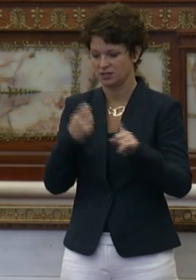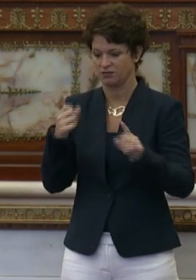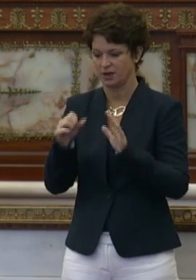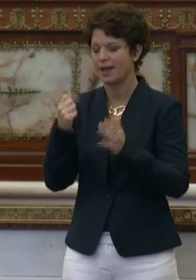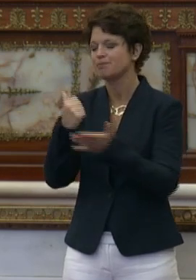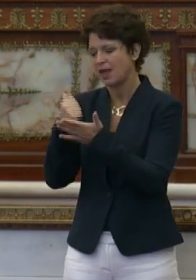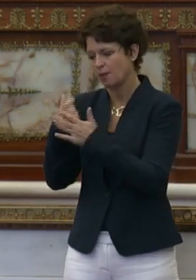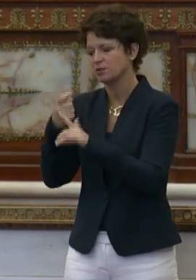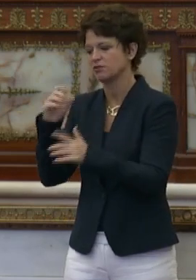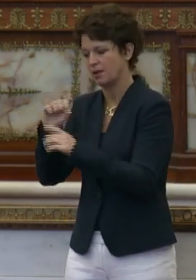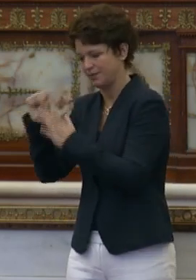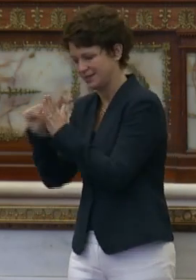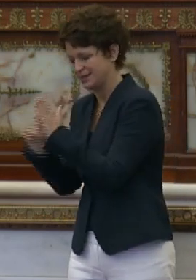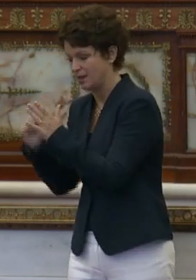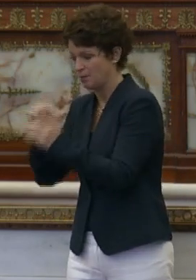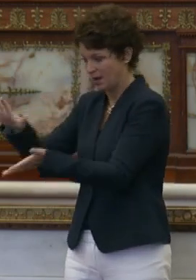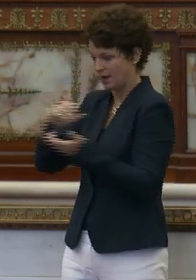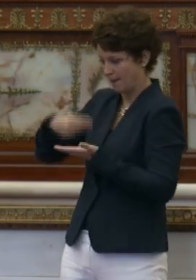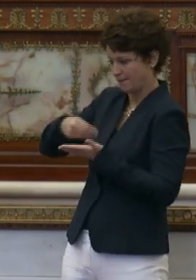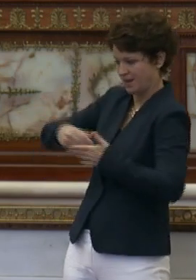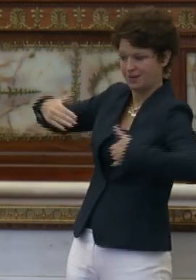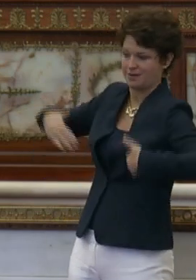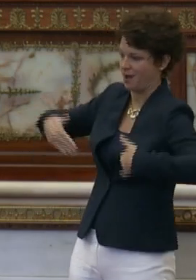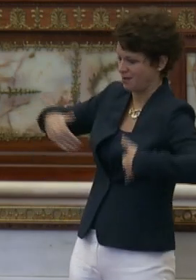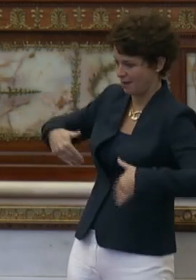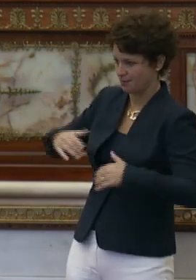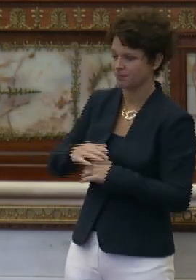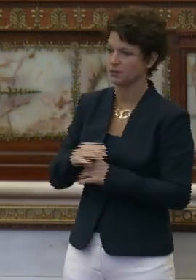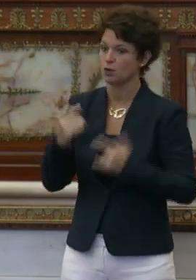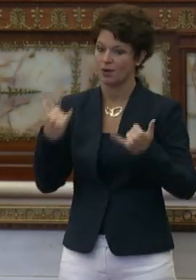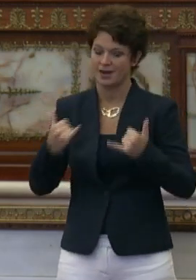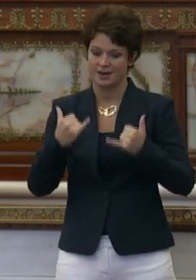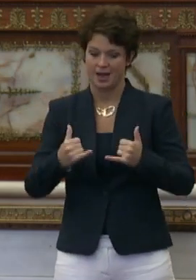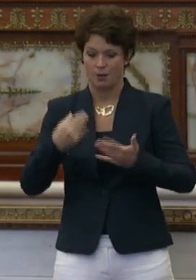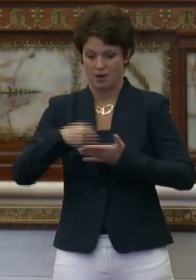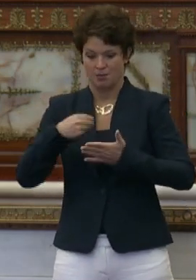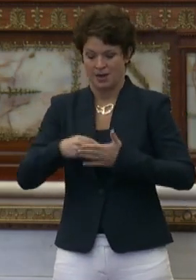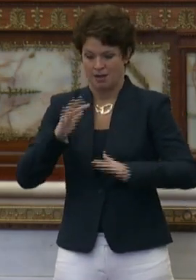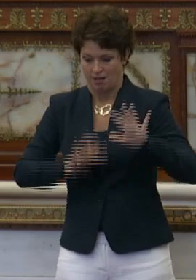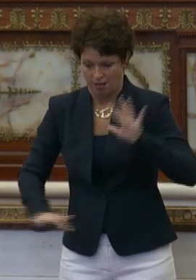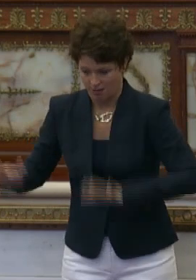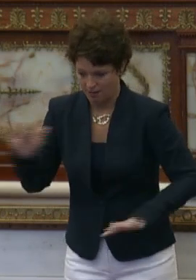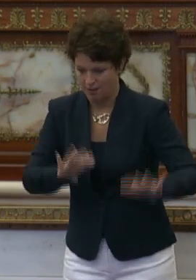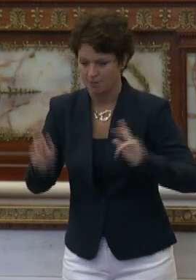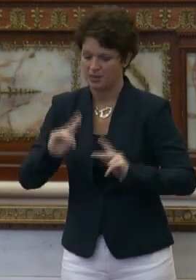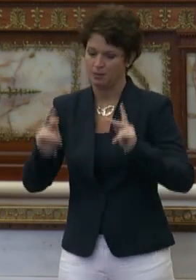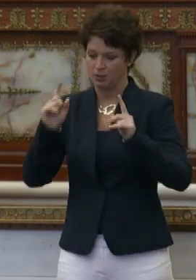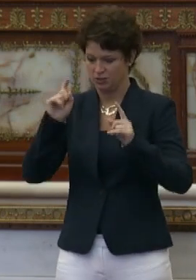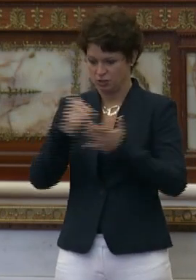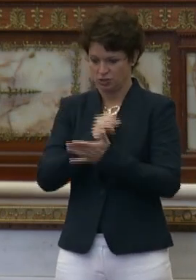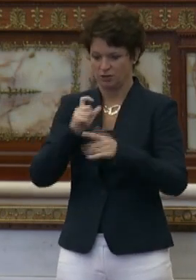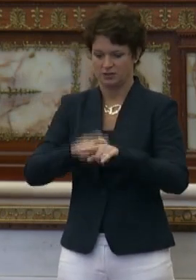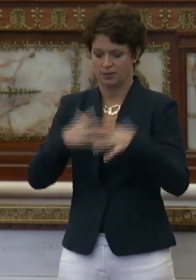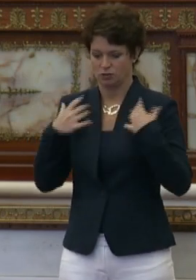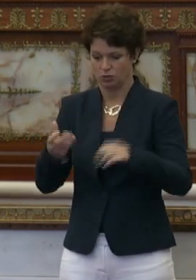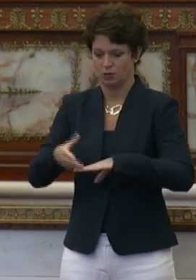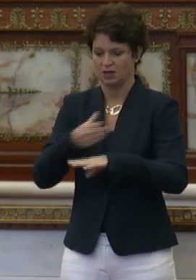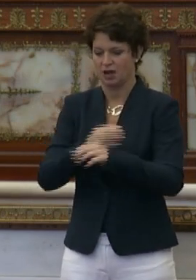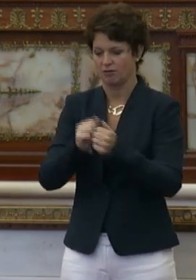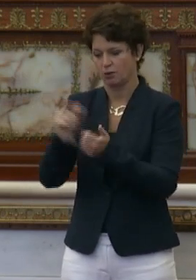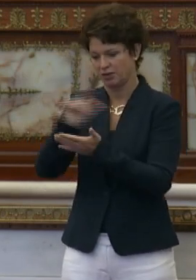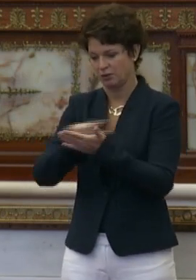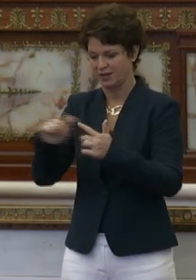but it hasn't arrived yet. In this moment when relief is uncertain, people need and deserve time to recover with grace